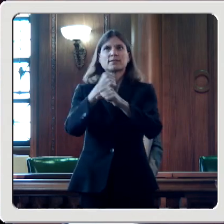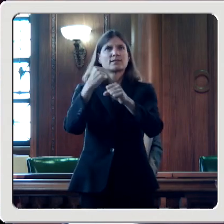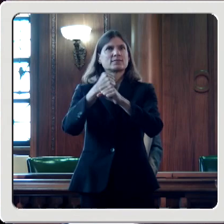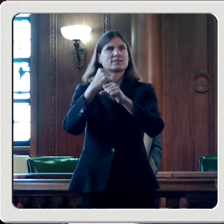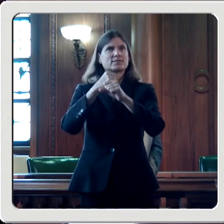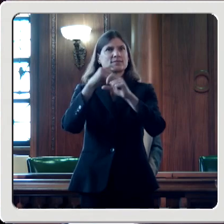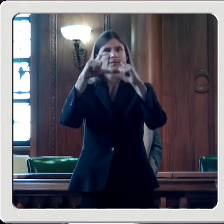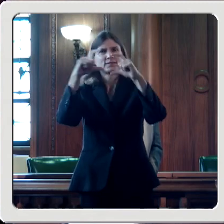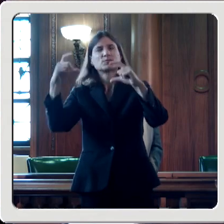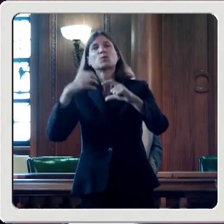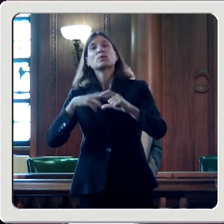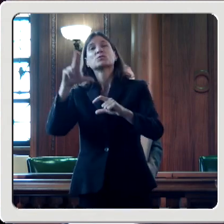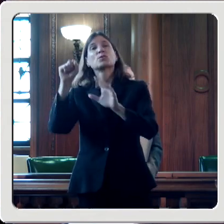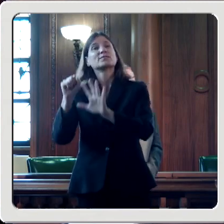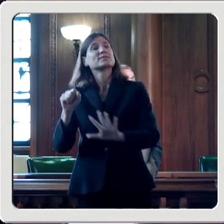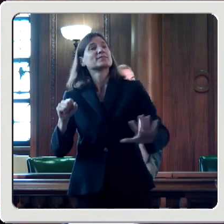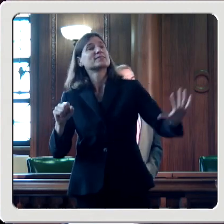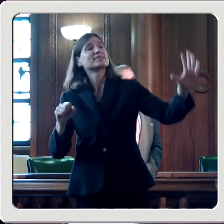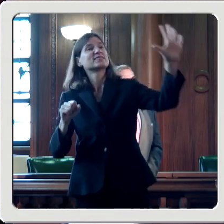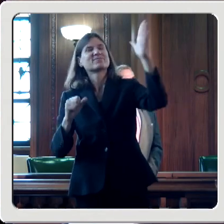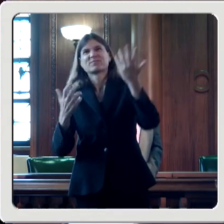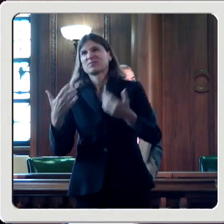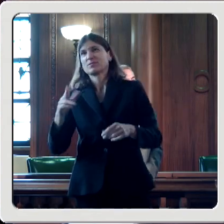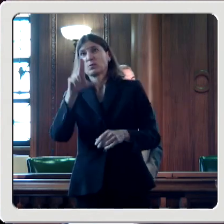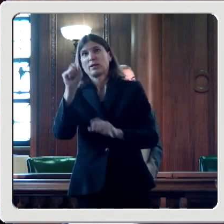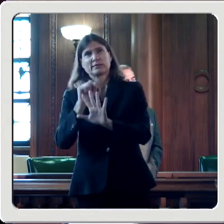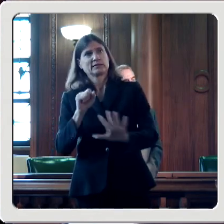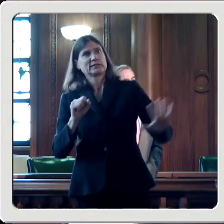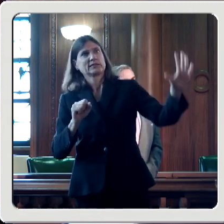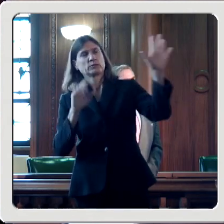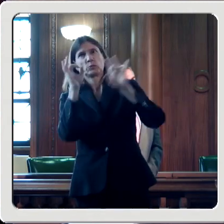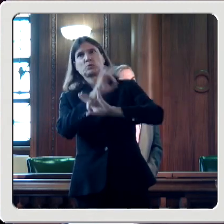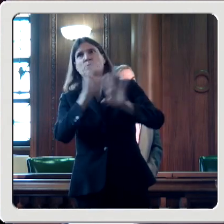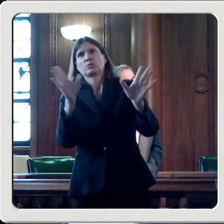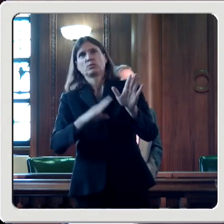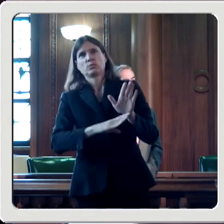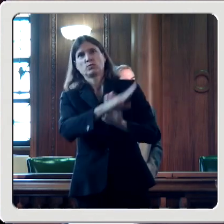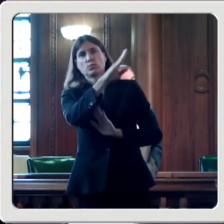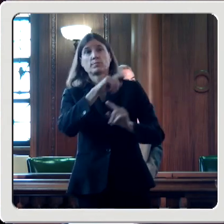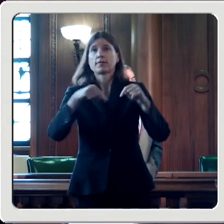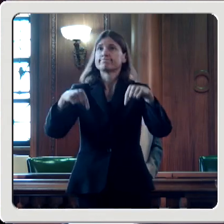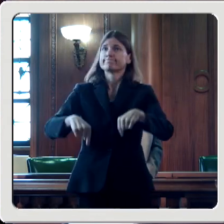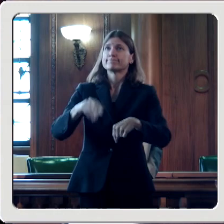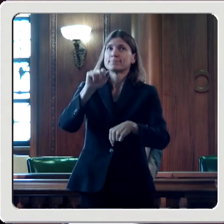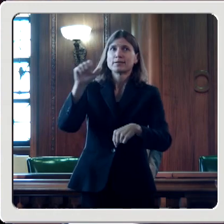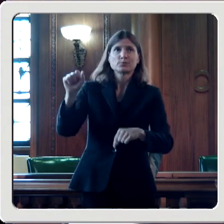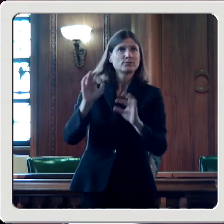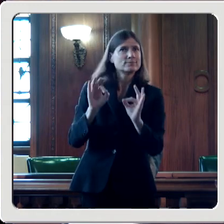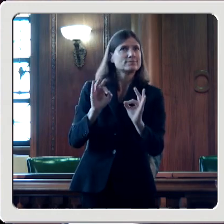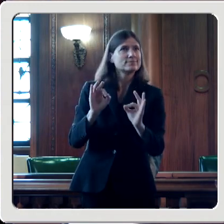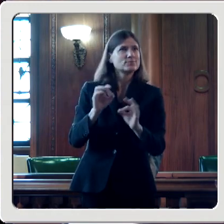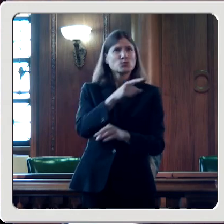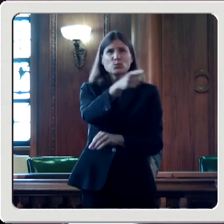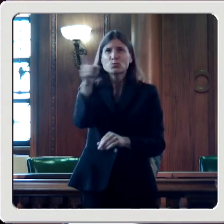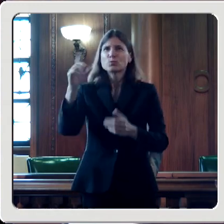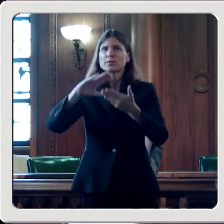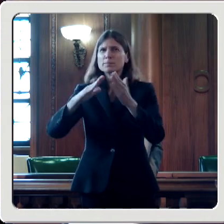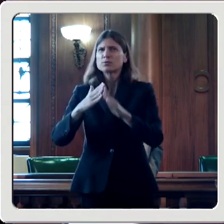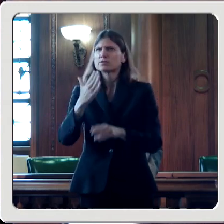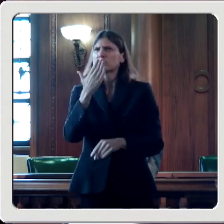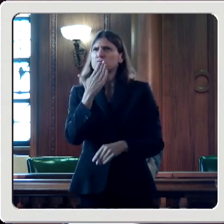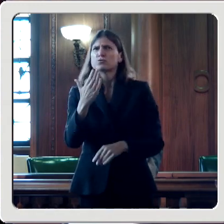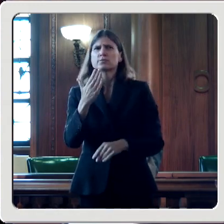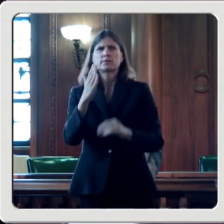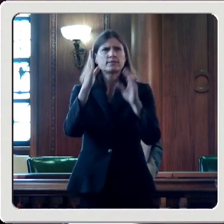were doing as well, and I hope we can keep up the discipline and the focus so that we can see this thing really kept to a minimum